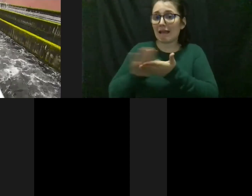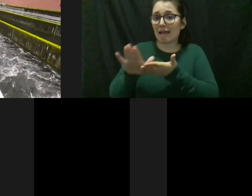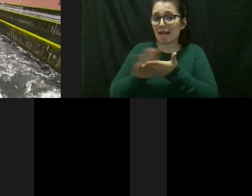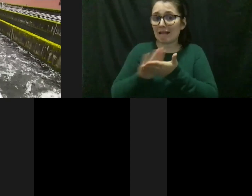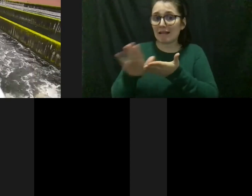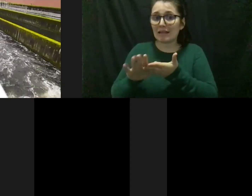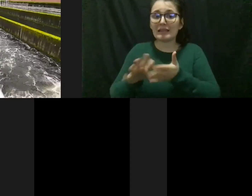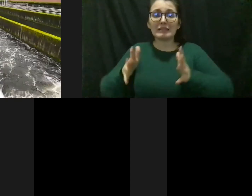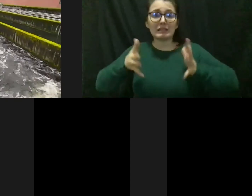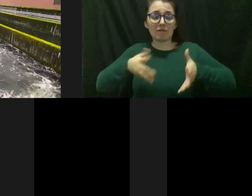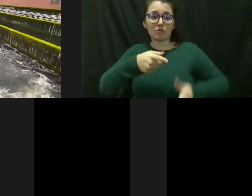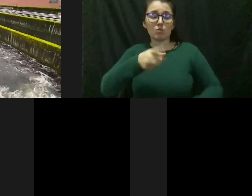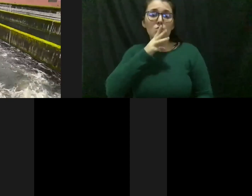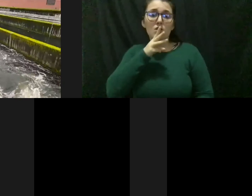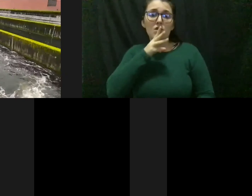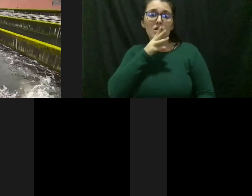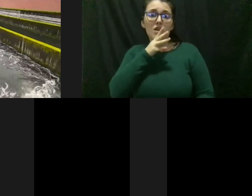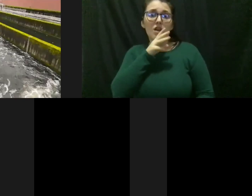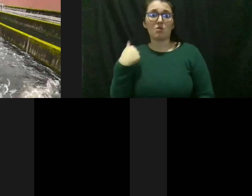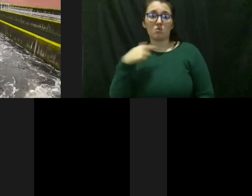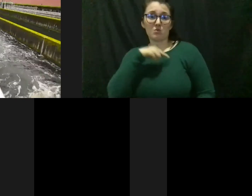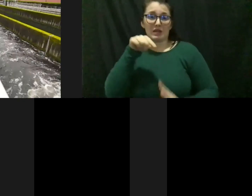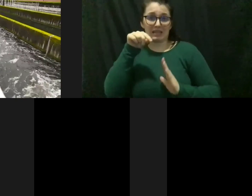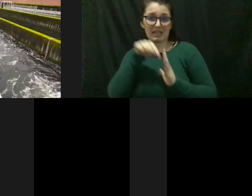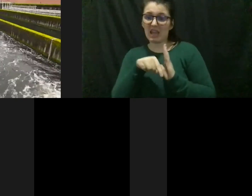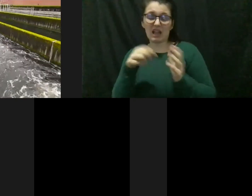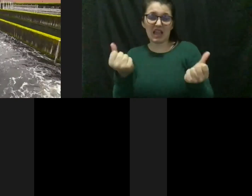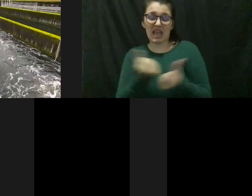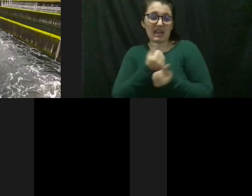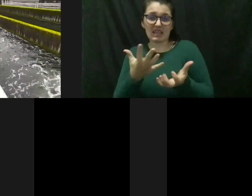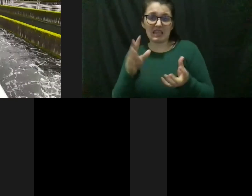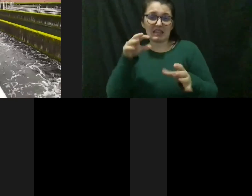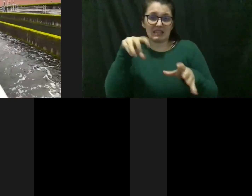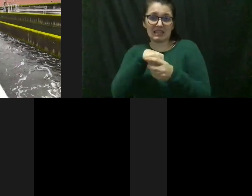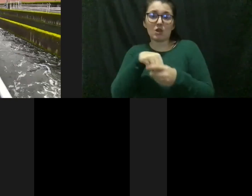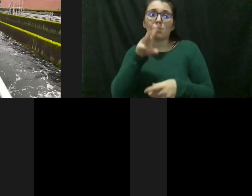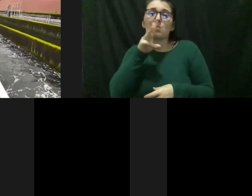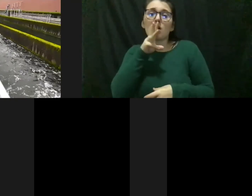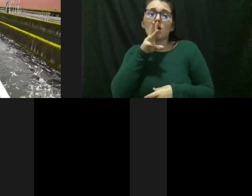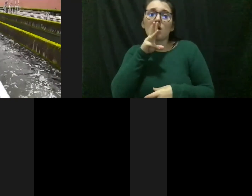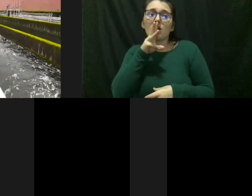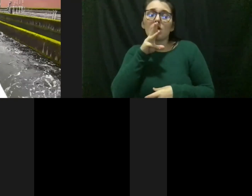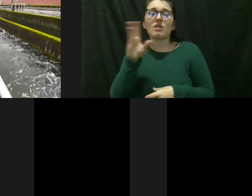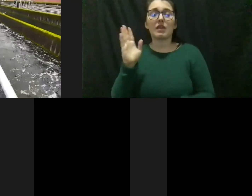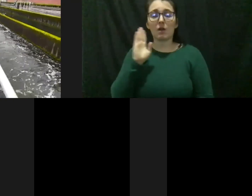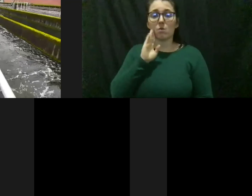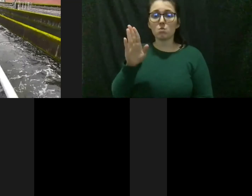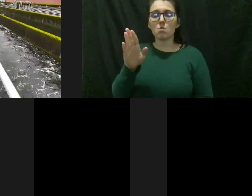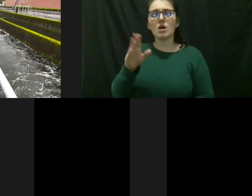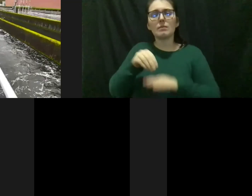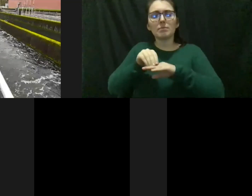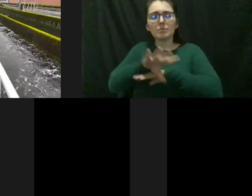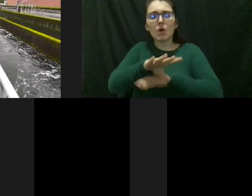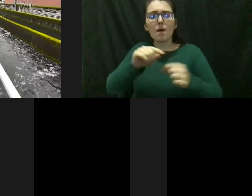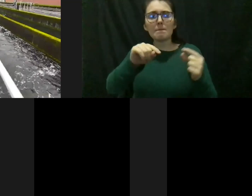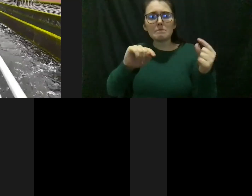in open beds. Yeah. Well, it first goes into our lagoons and sits there for 4 years. Then it gets dried in open beds. Oh,